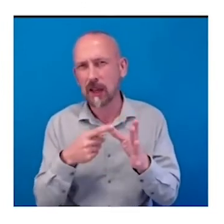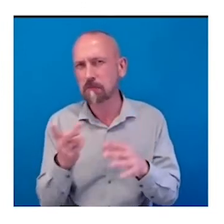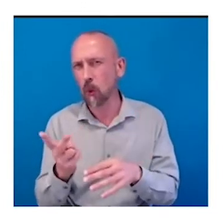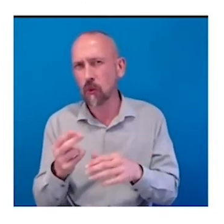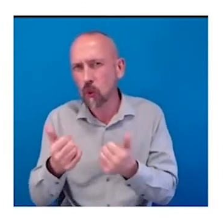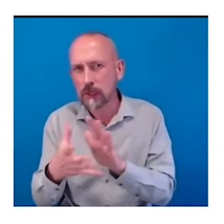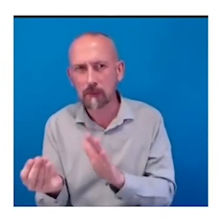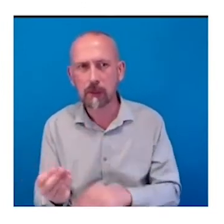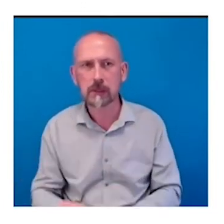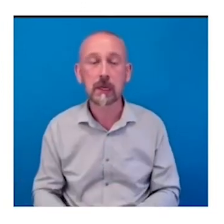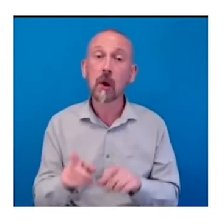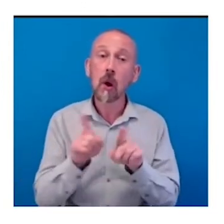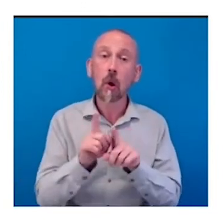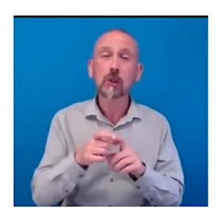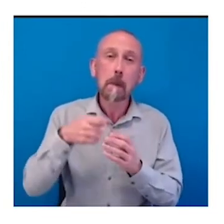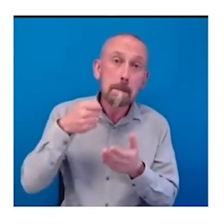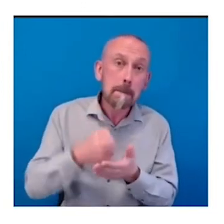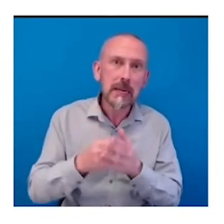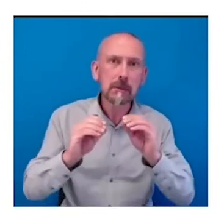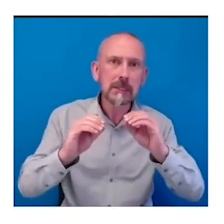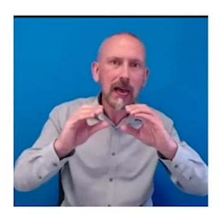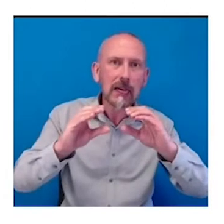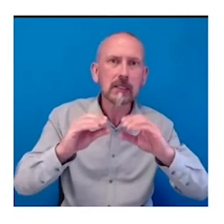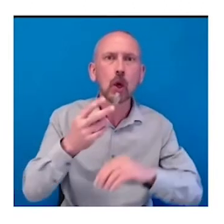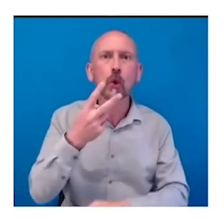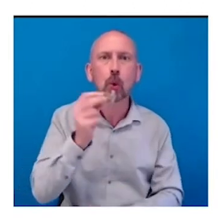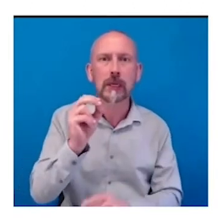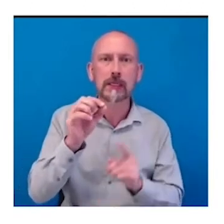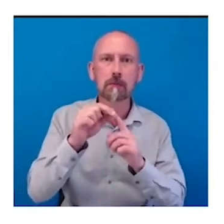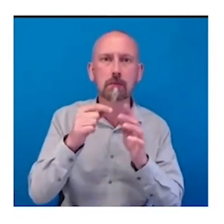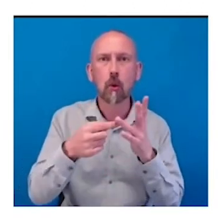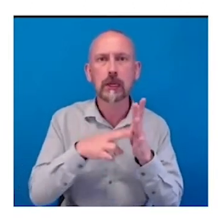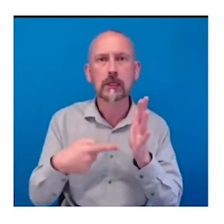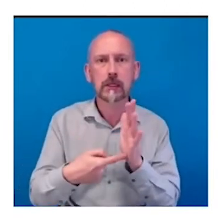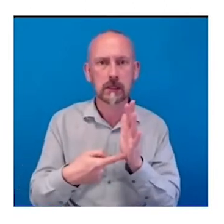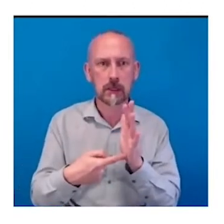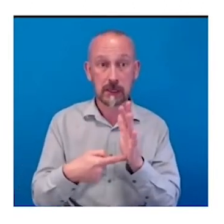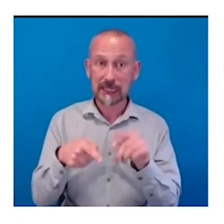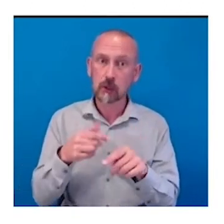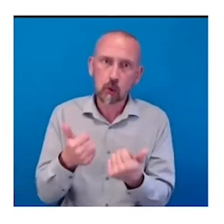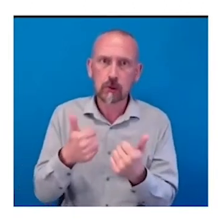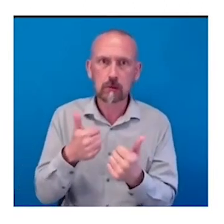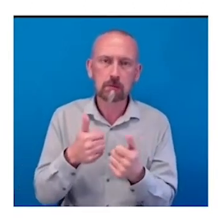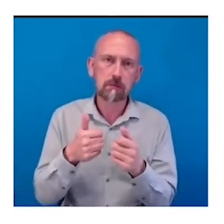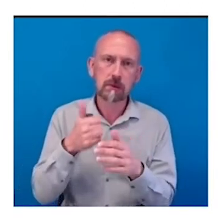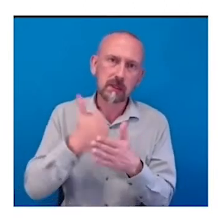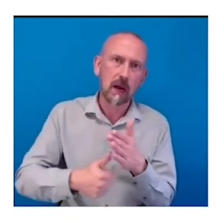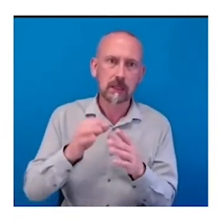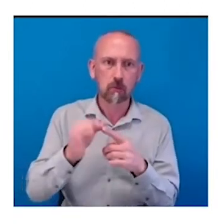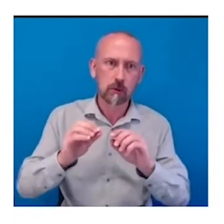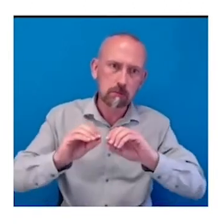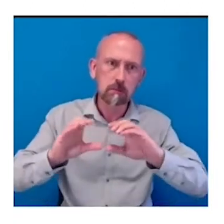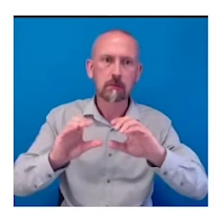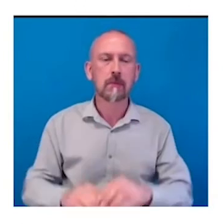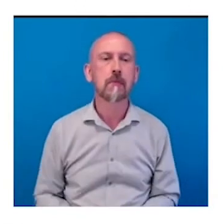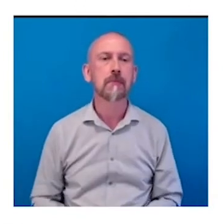is 20 points. So 20 points and above is a good angle to start on your PowerPoint or slides shows.